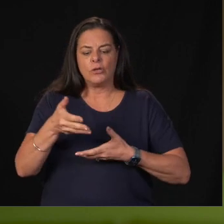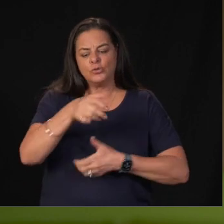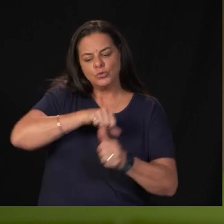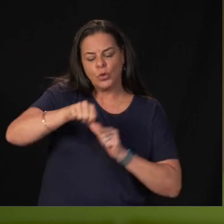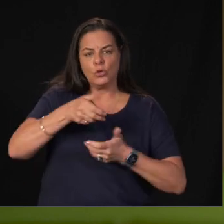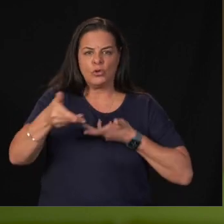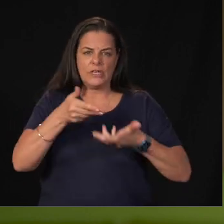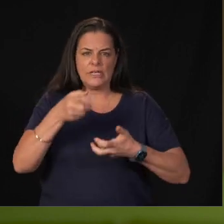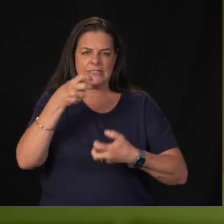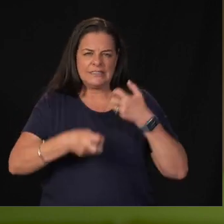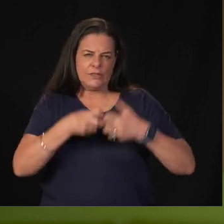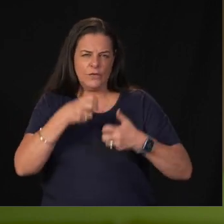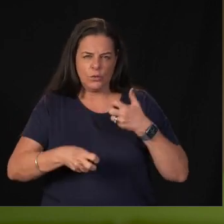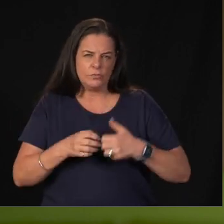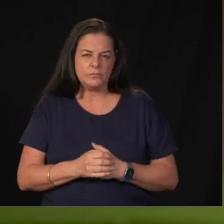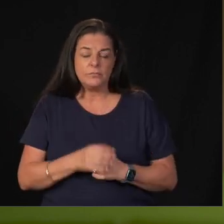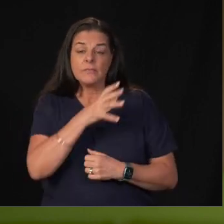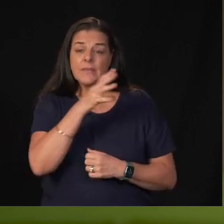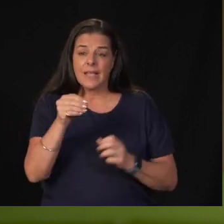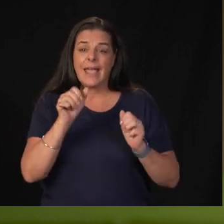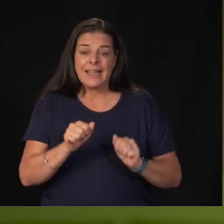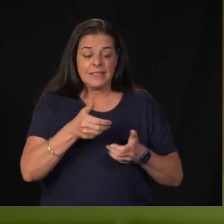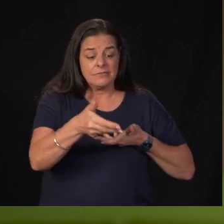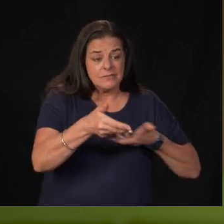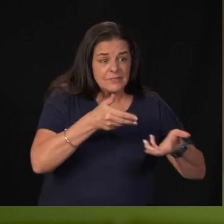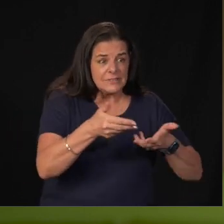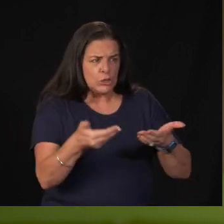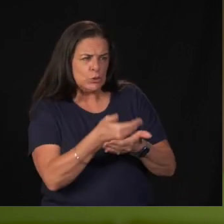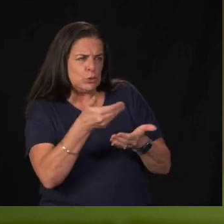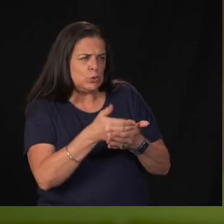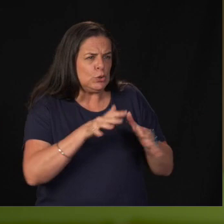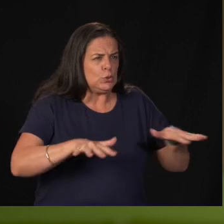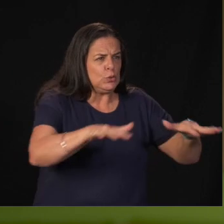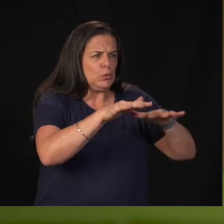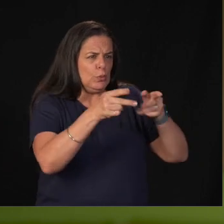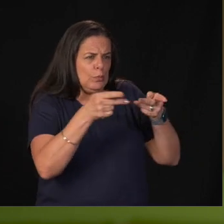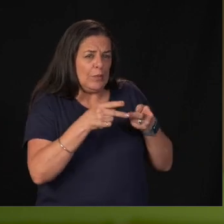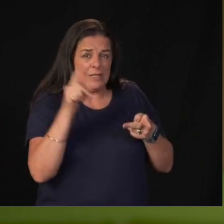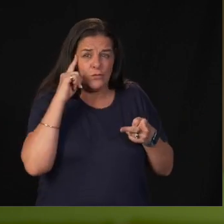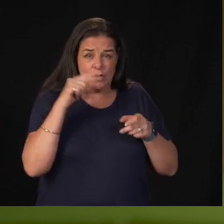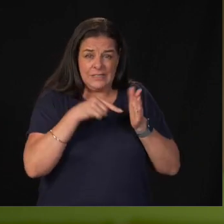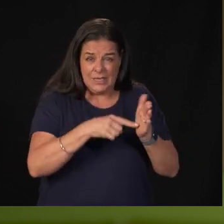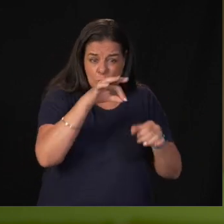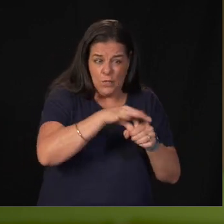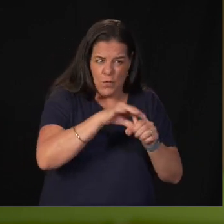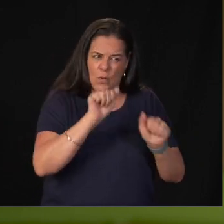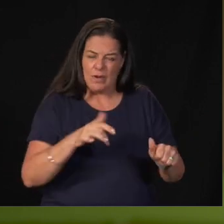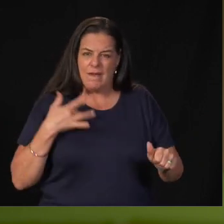interactions difficult to navigate and make engagement in new or unknown activities like voting feel